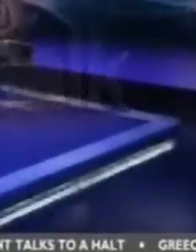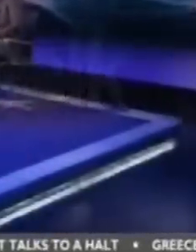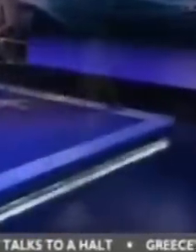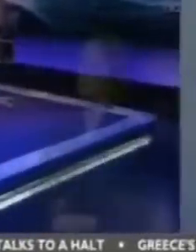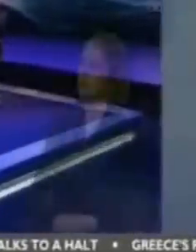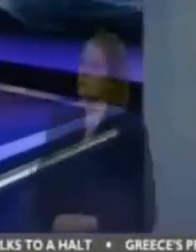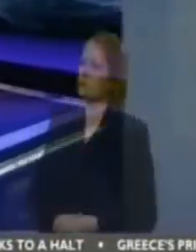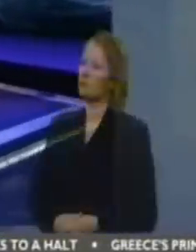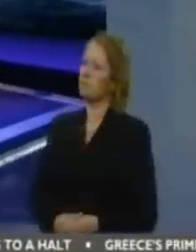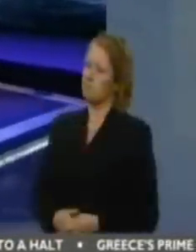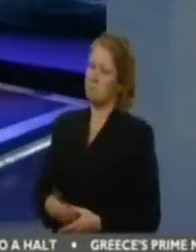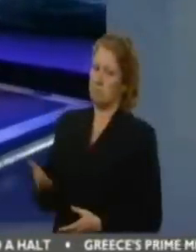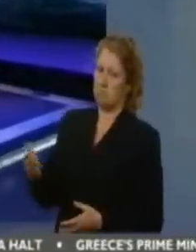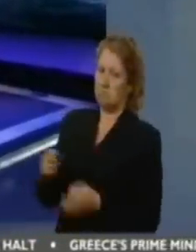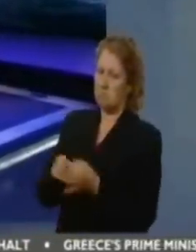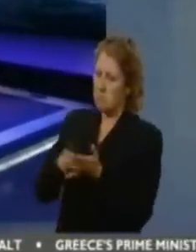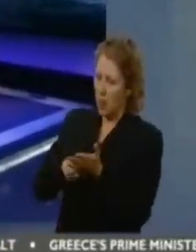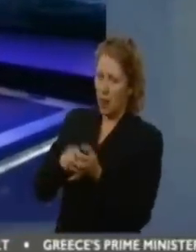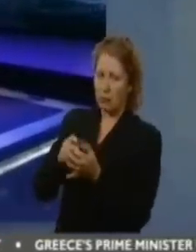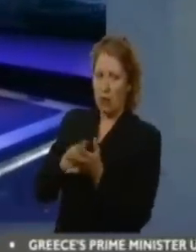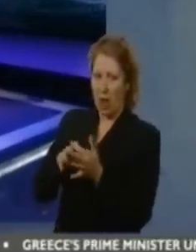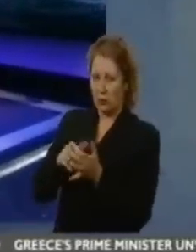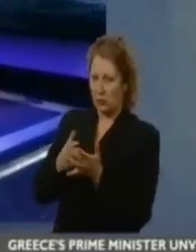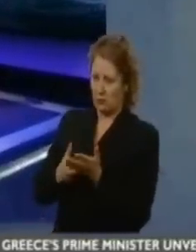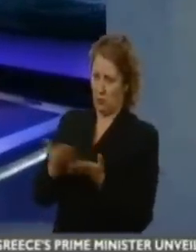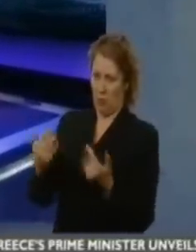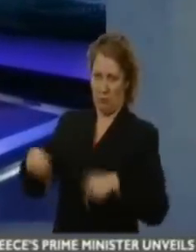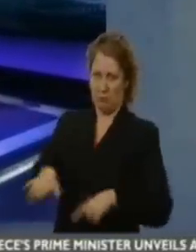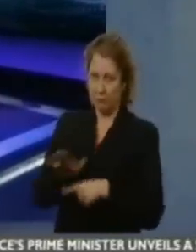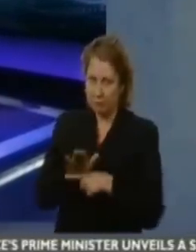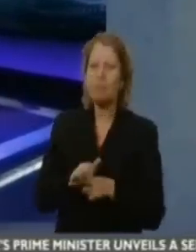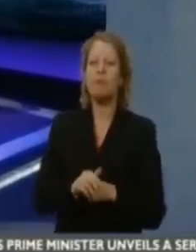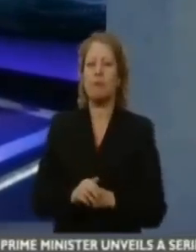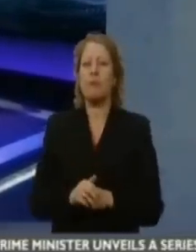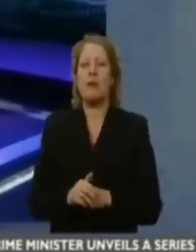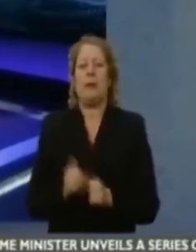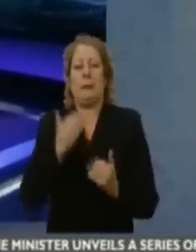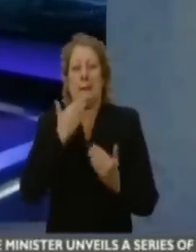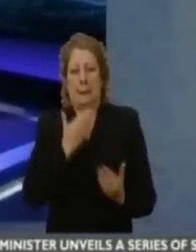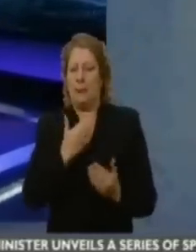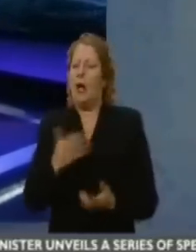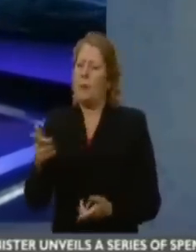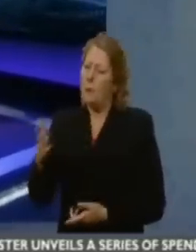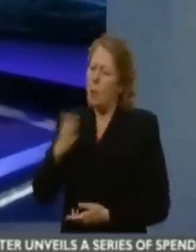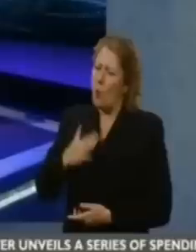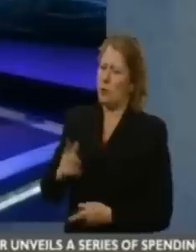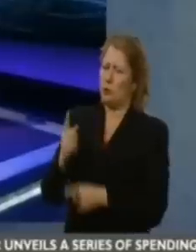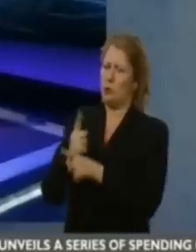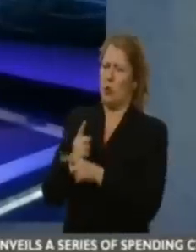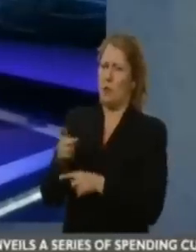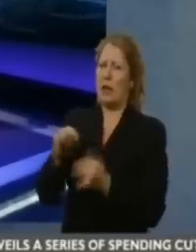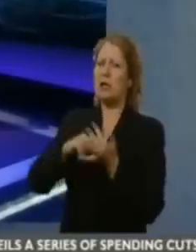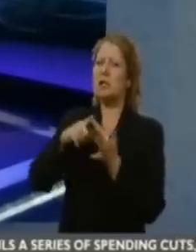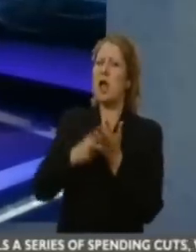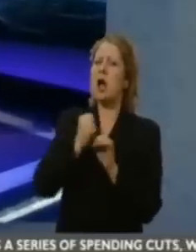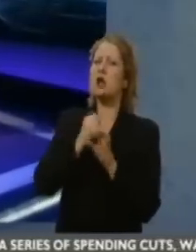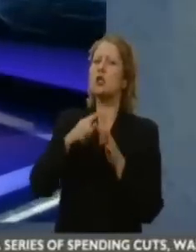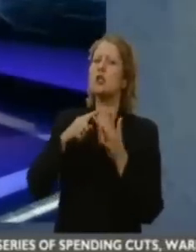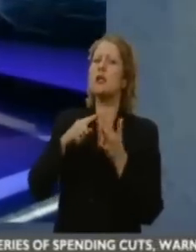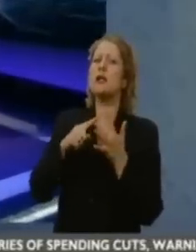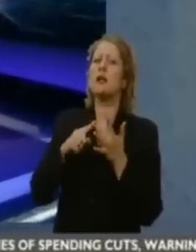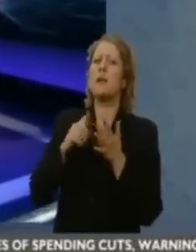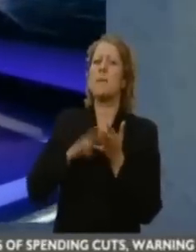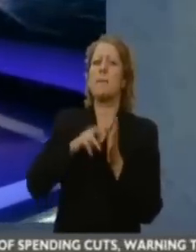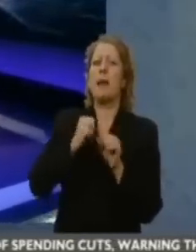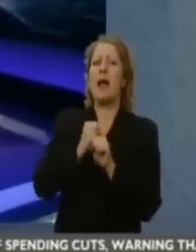Bill Browder, welcome to Hard Talk. Thank you. I want to start with Sergei Magnitsky. What was his